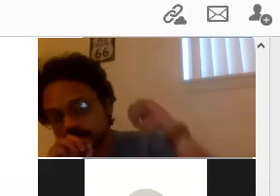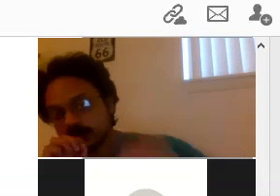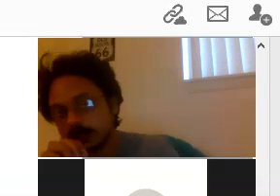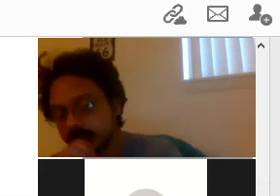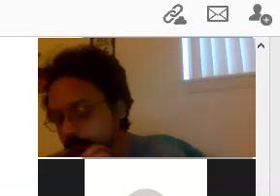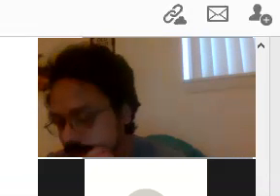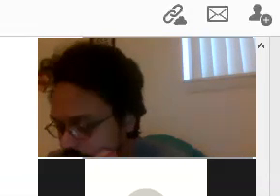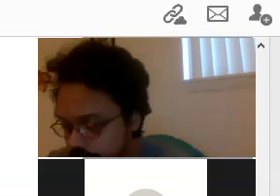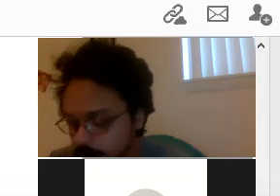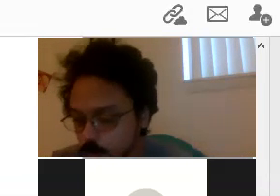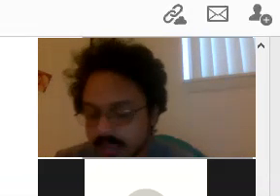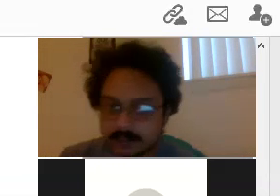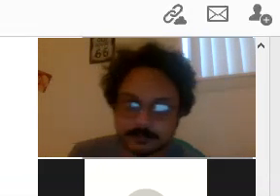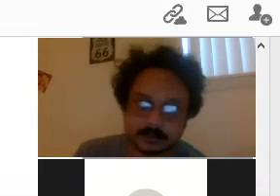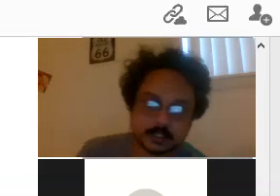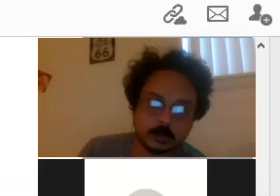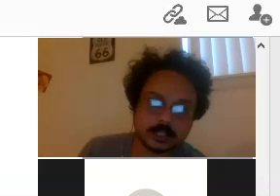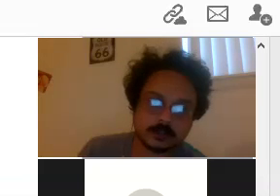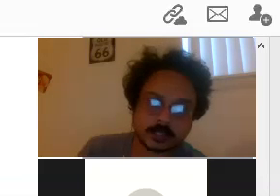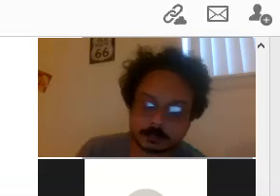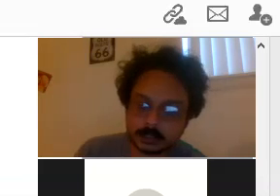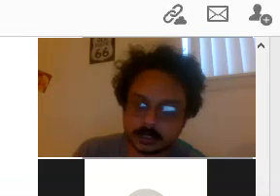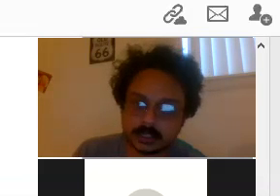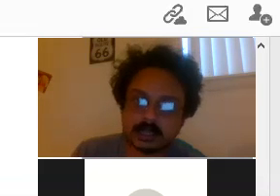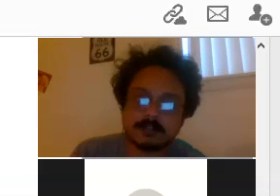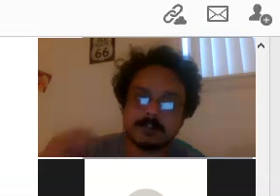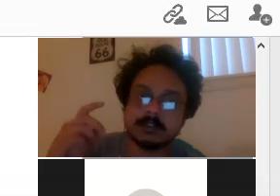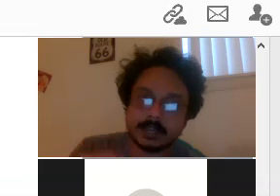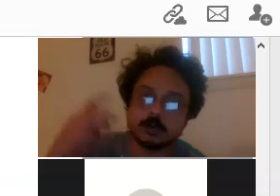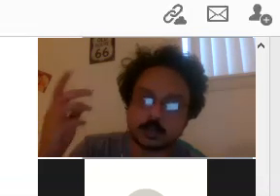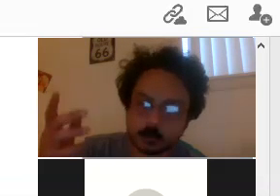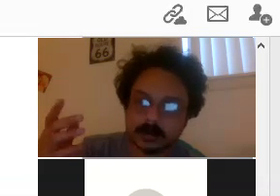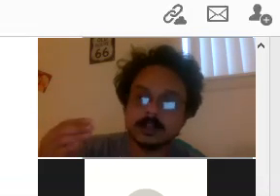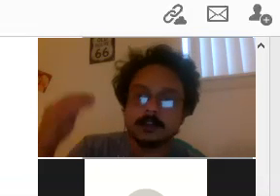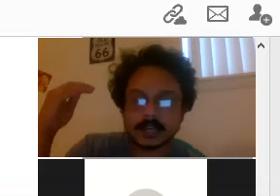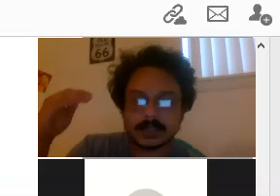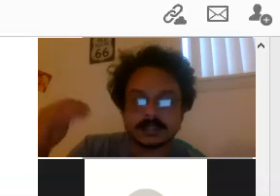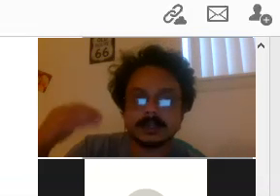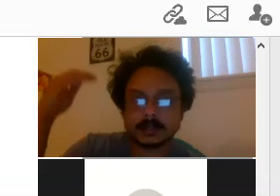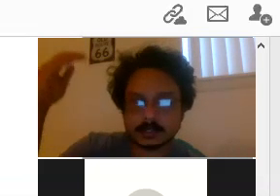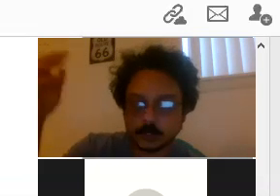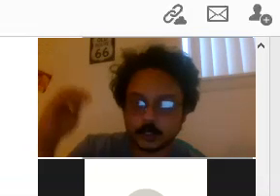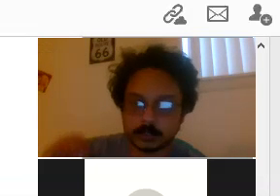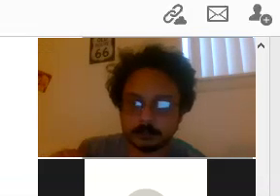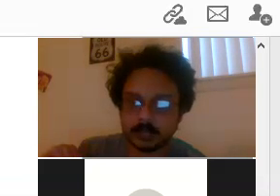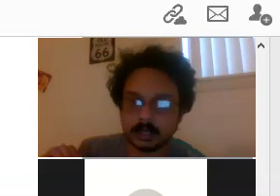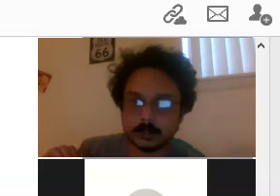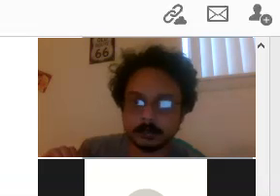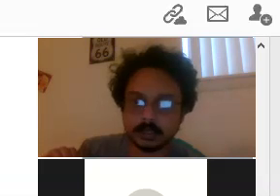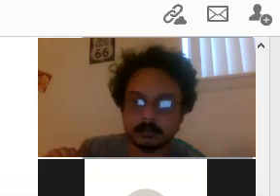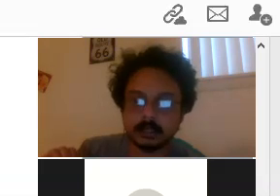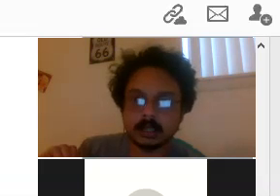And using the limit, we do have the solution for this particular thing. And when we have equals to 1, we can say that it is going to